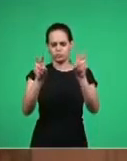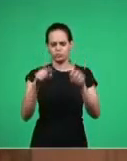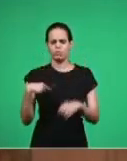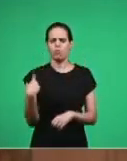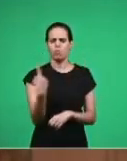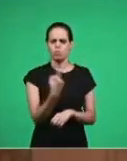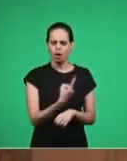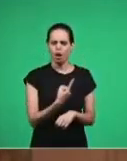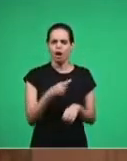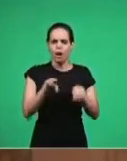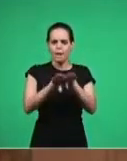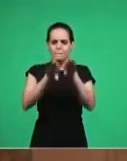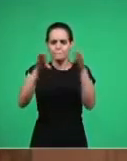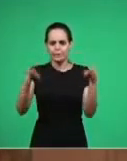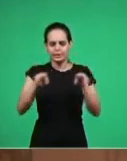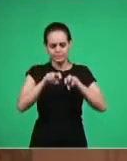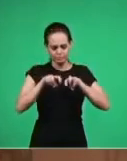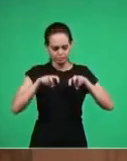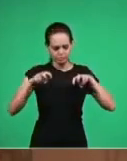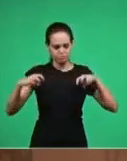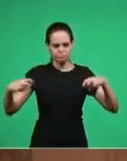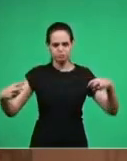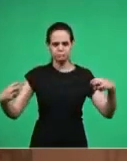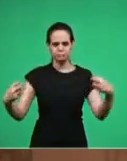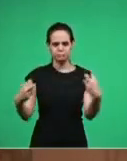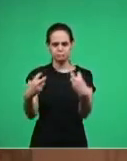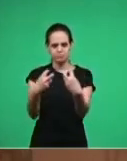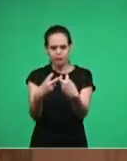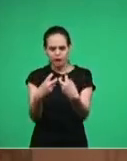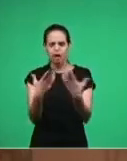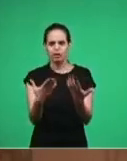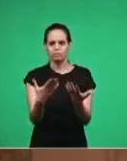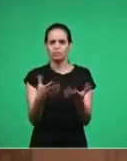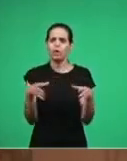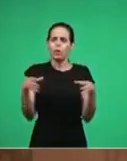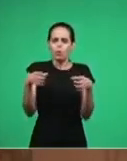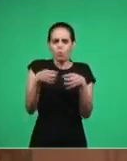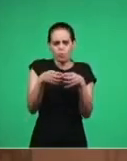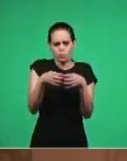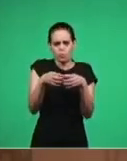as a result, the work was able to stand and stay.